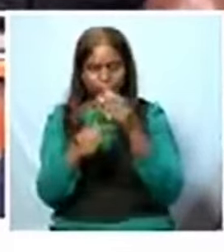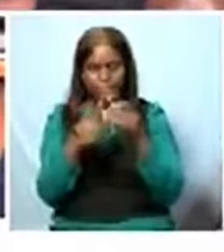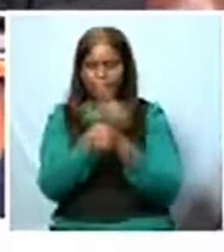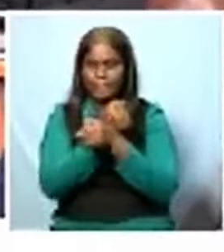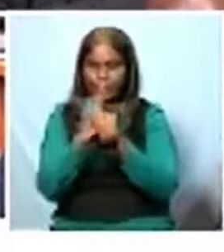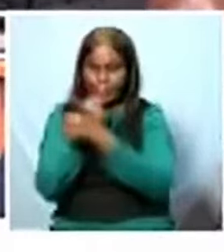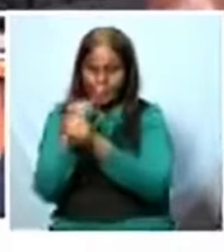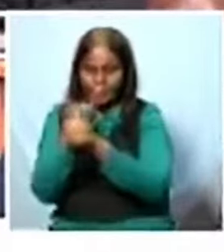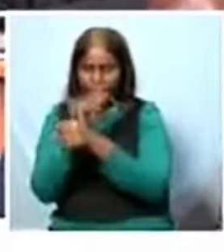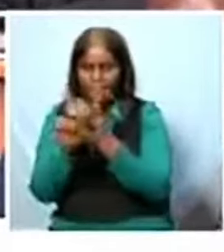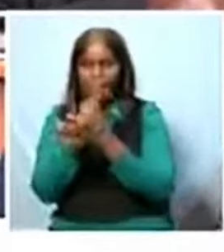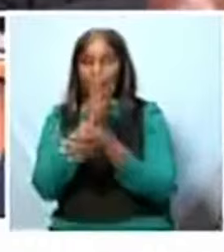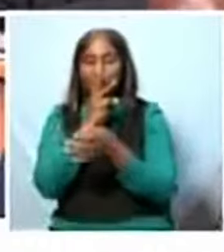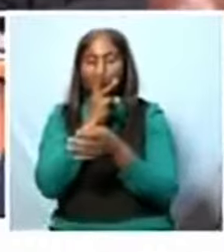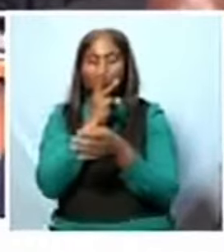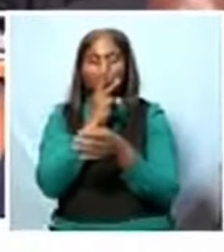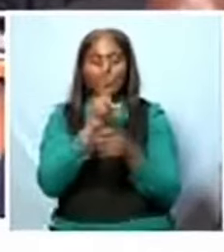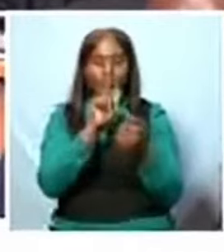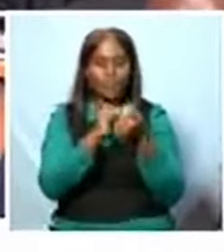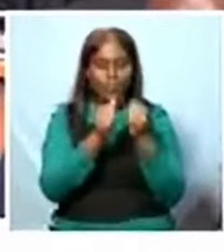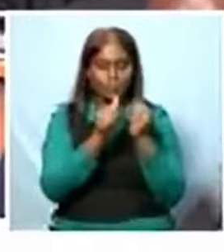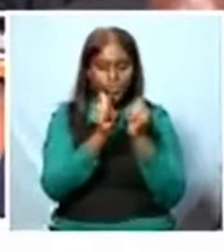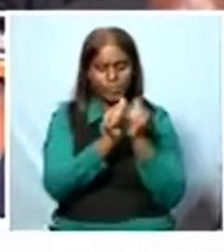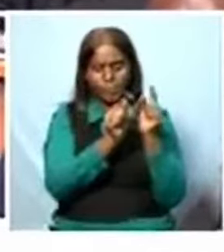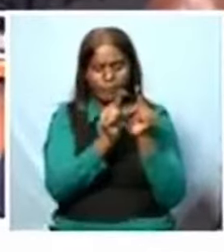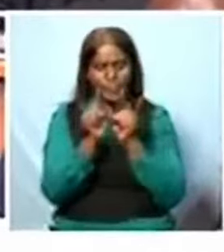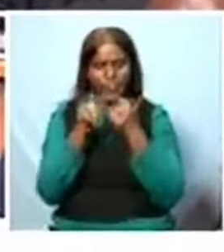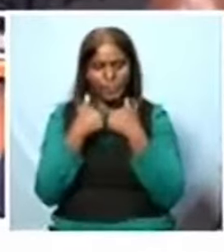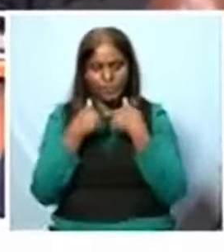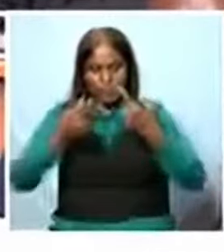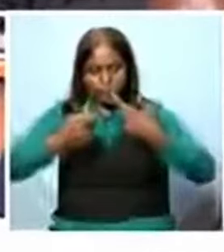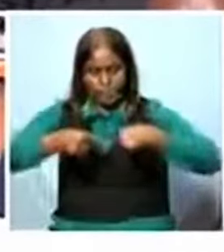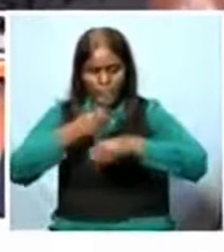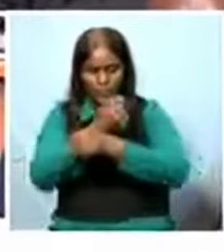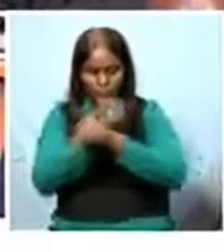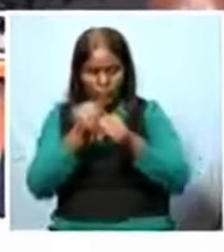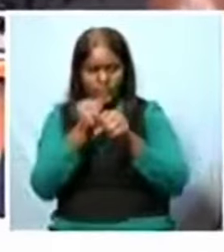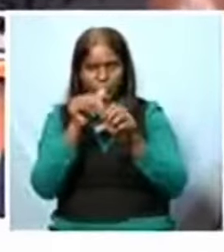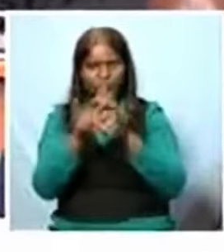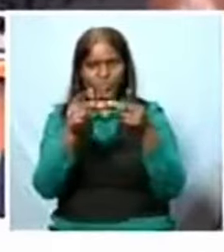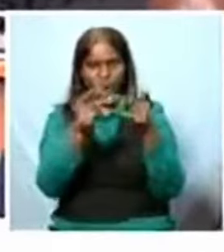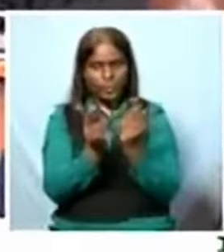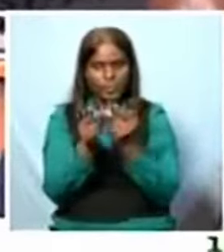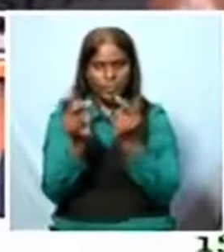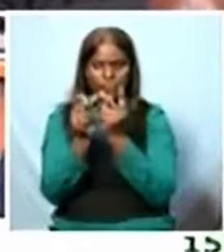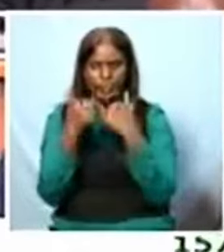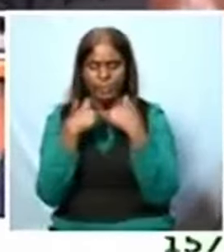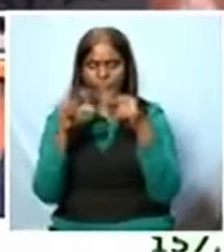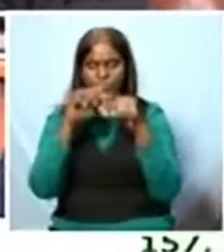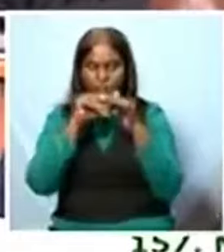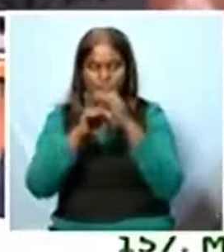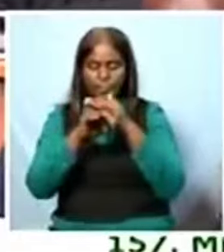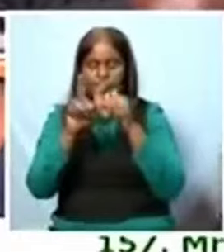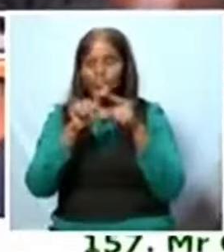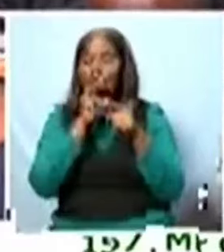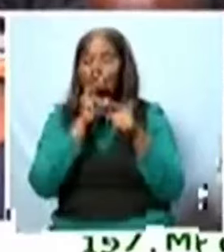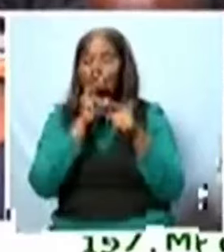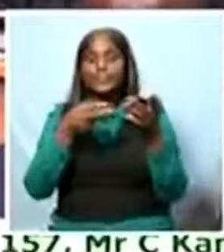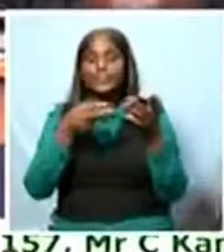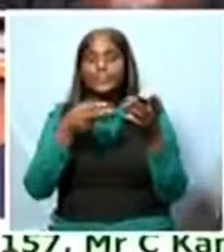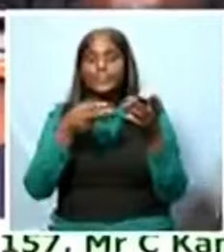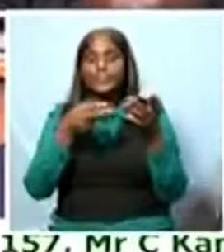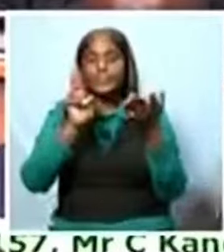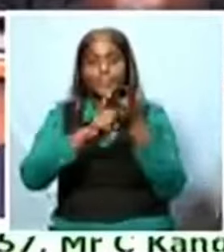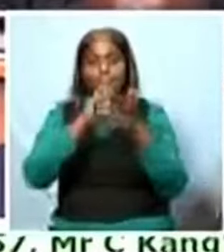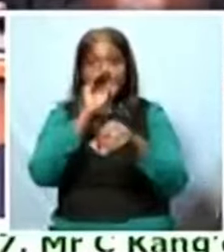out the water tank problem, but also have a local solution in places where they have no access to water? Madam Speaker, I'm